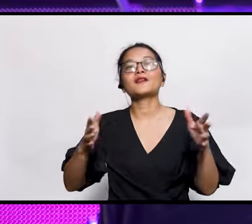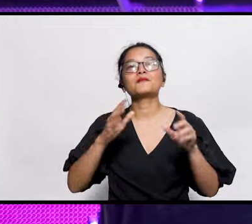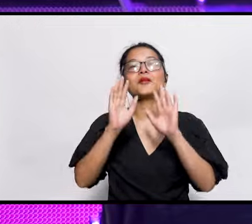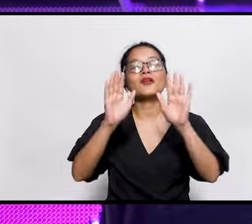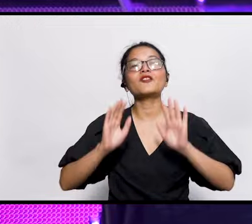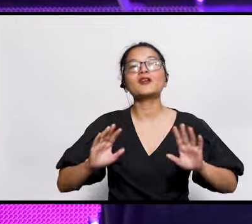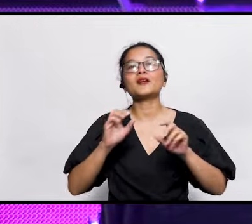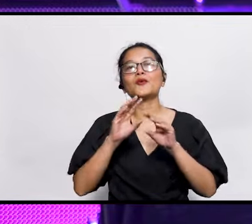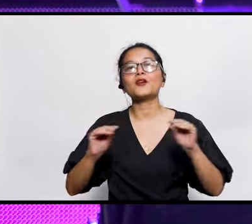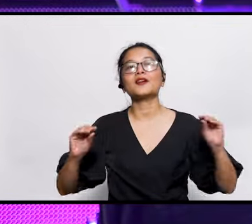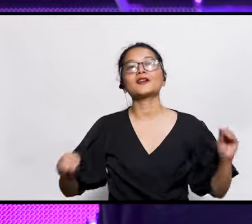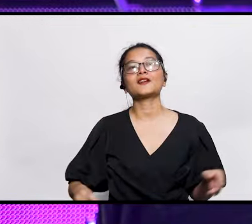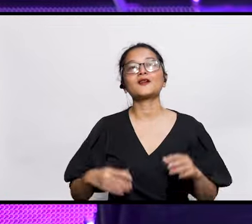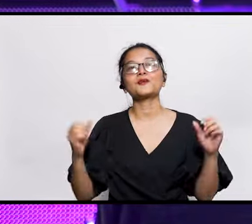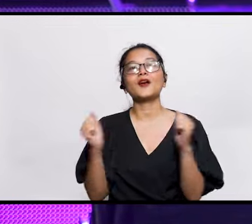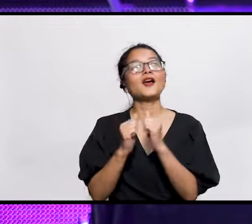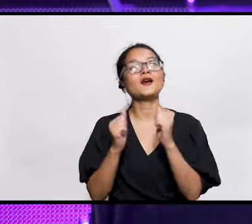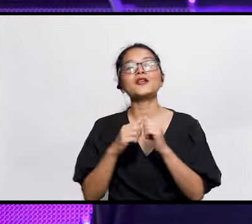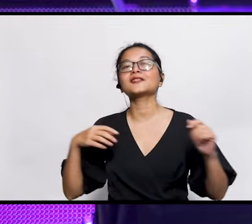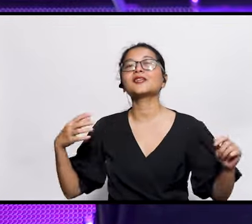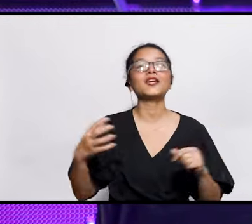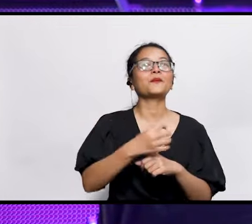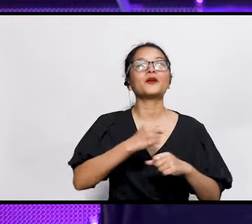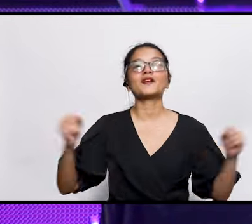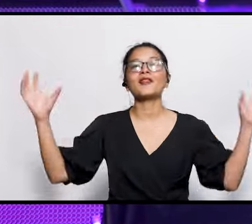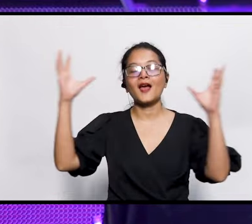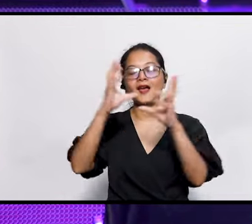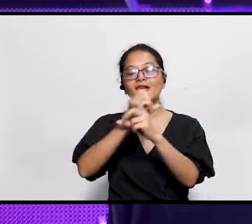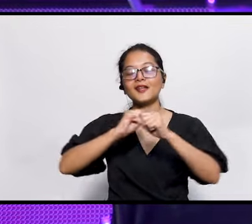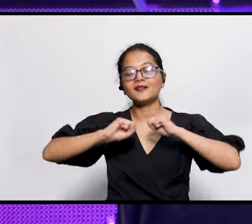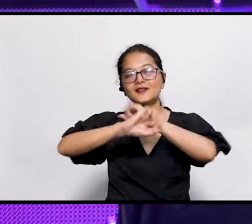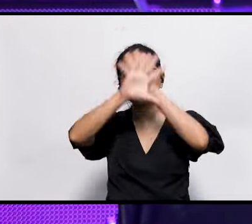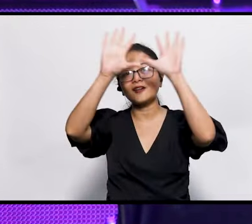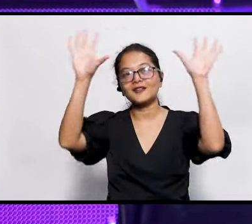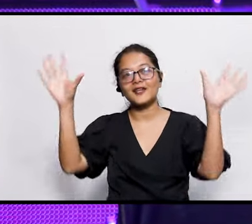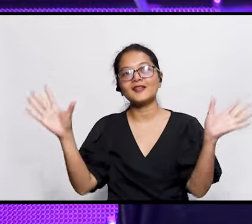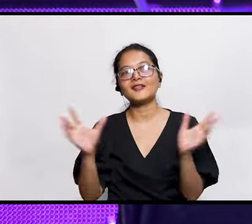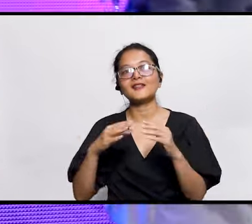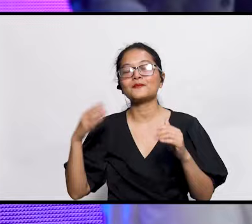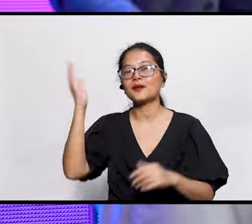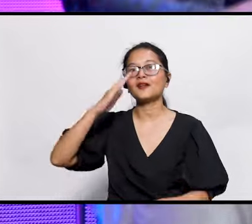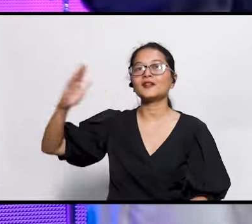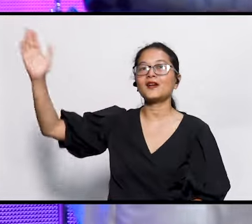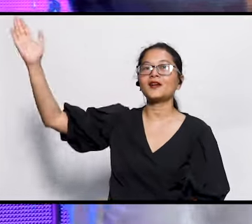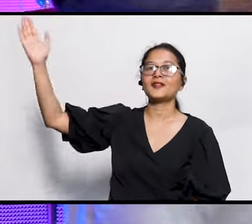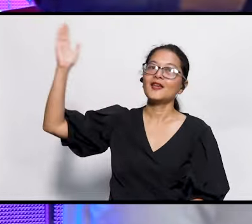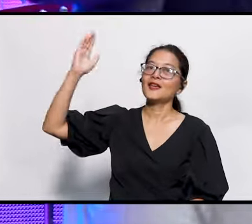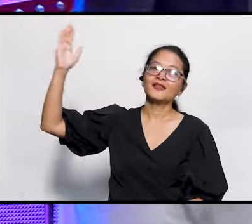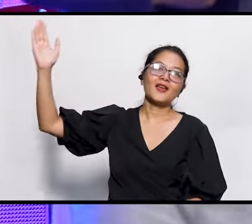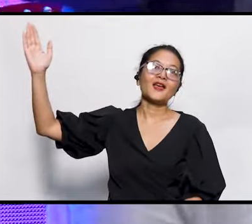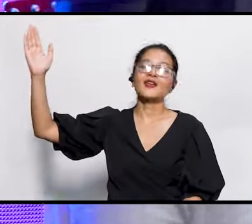Maker Miracle worker promise keeper light in the darkness my